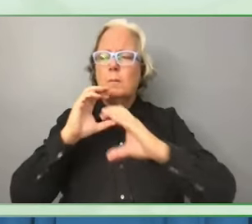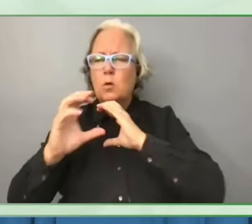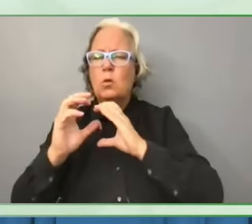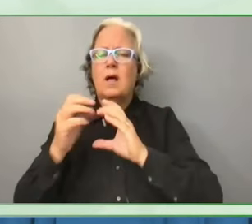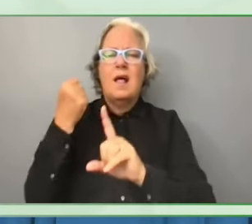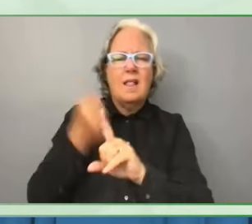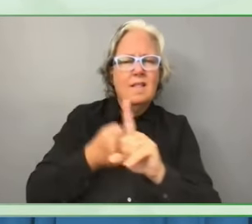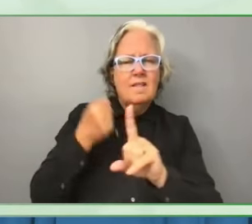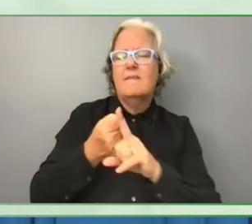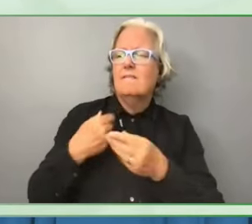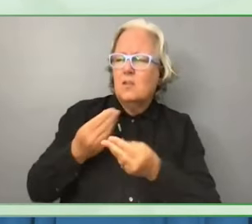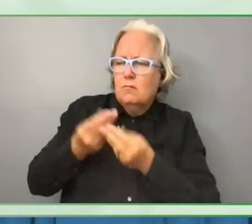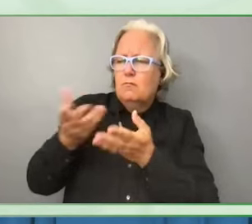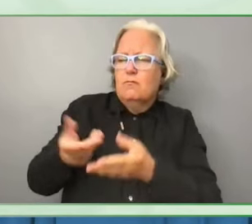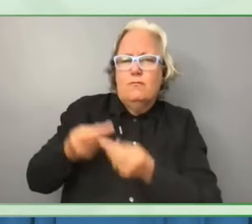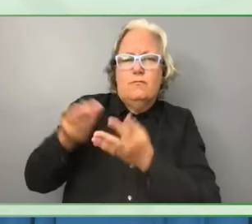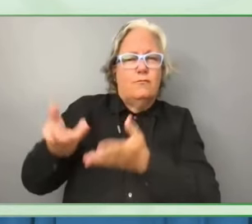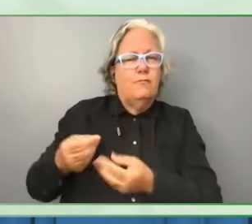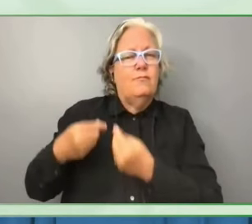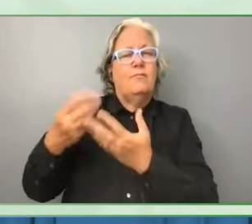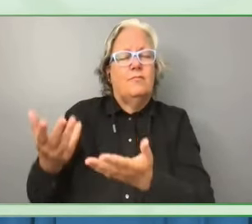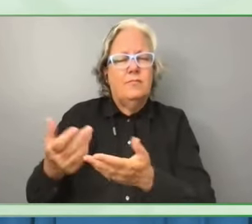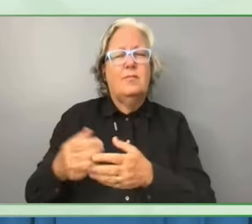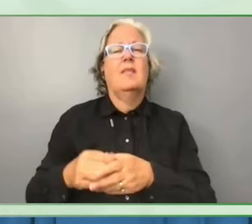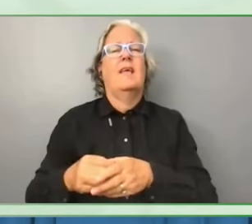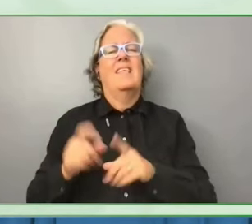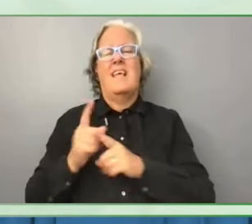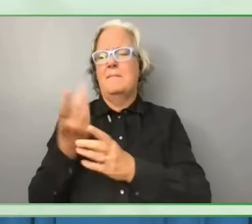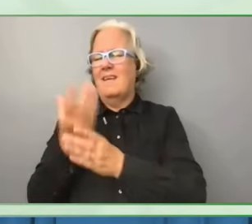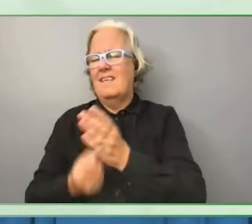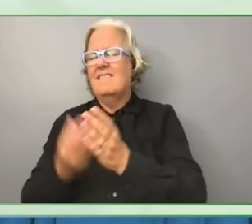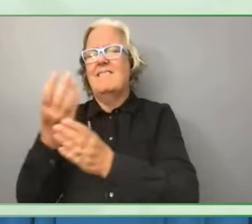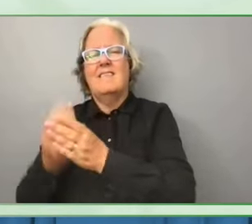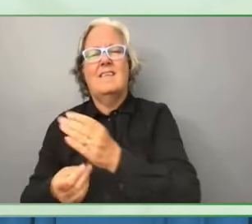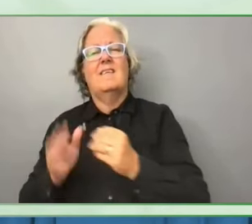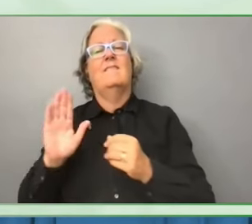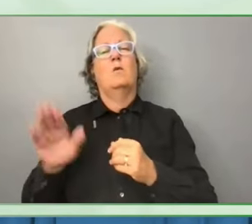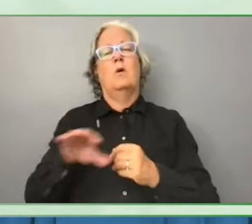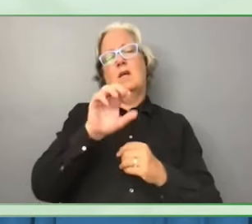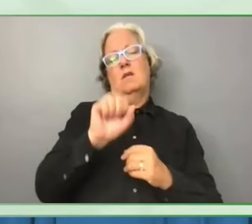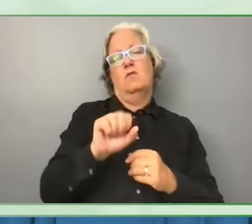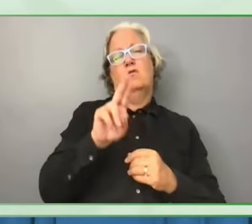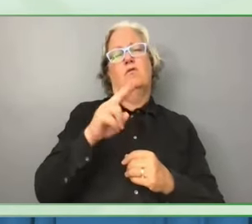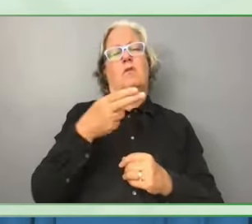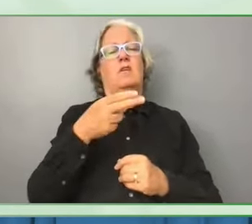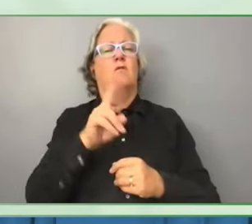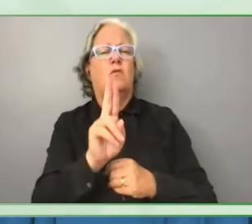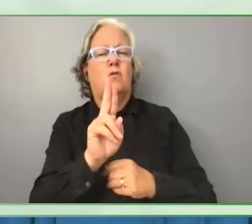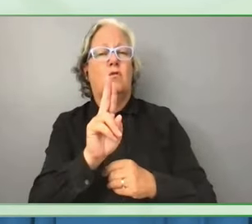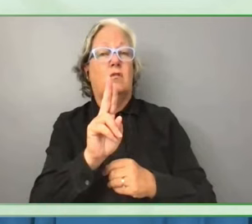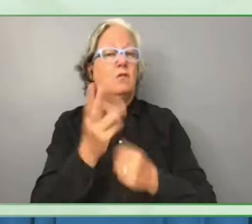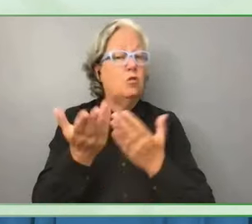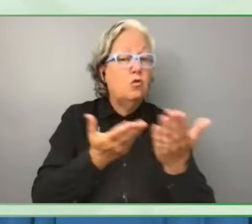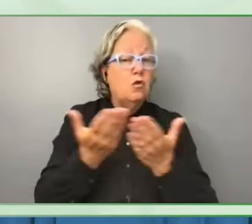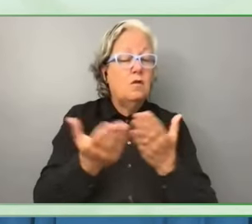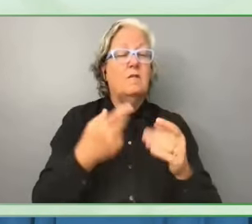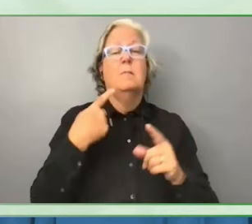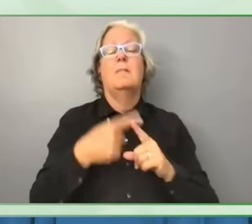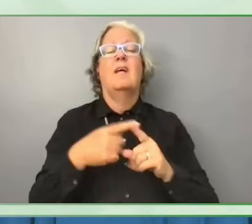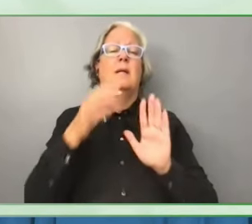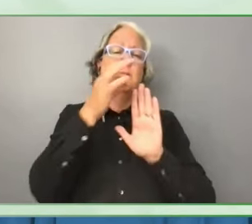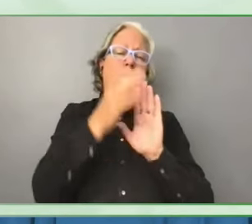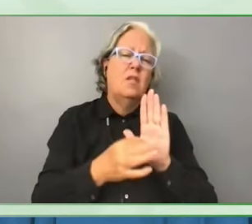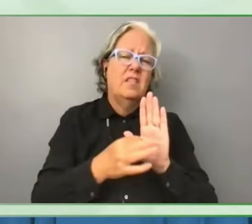bridge the gap between policies and platforms aimed at both sexual and reproductive health and rights services, as well as policies and platforms aimed at disability